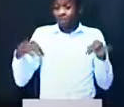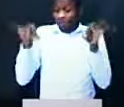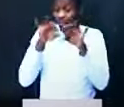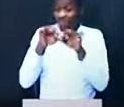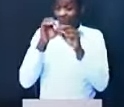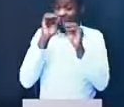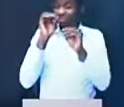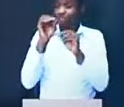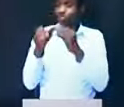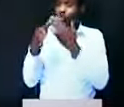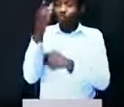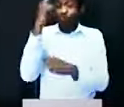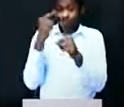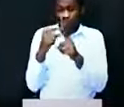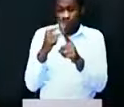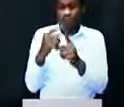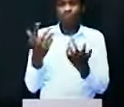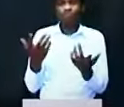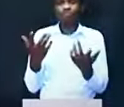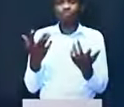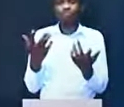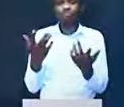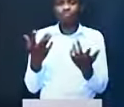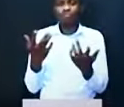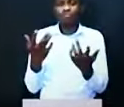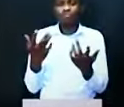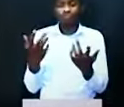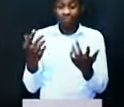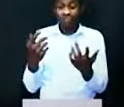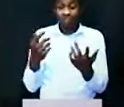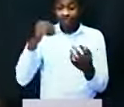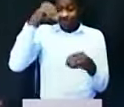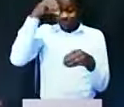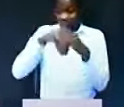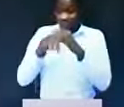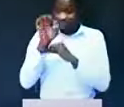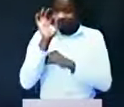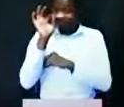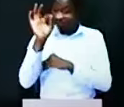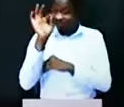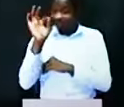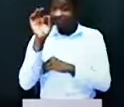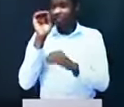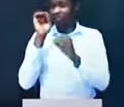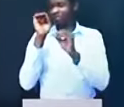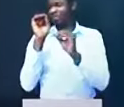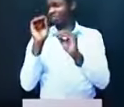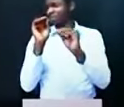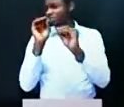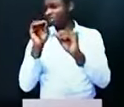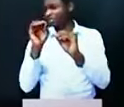Thank you. That it is so important that in teaching you need wisdom. You have to